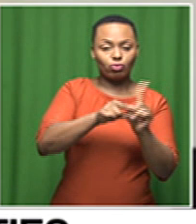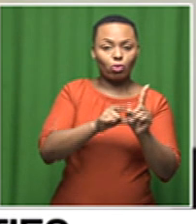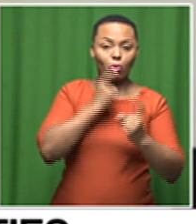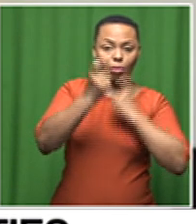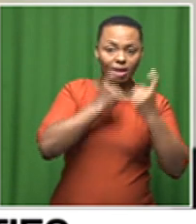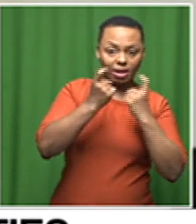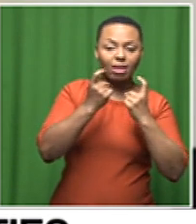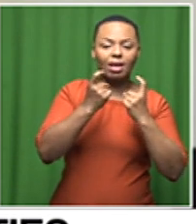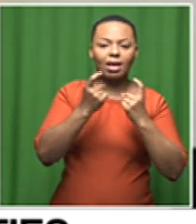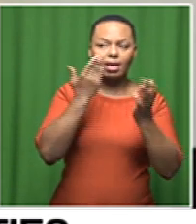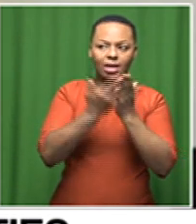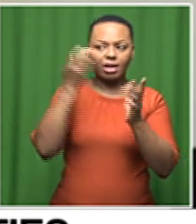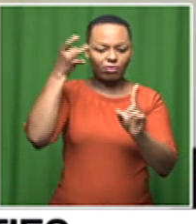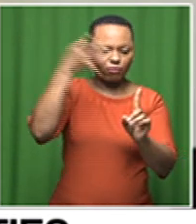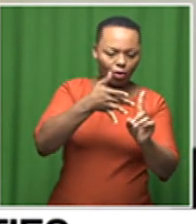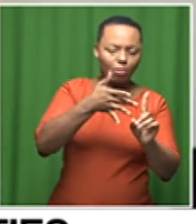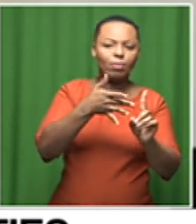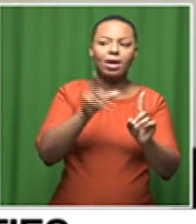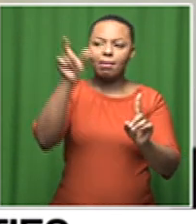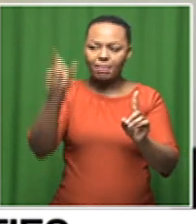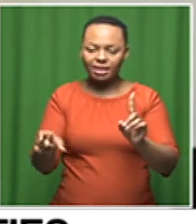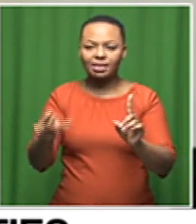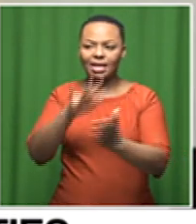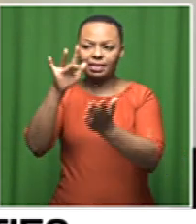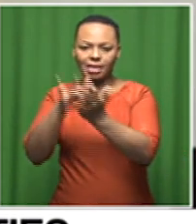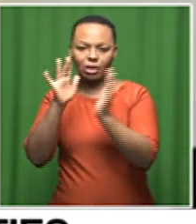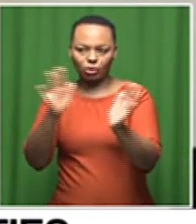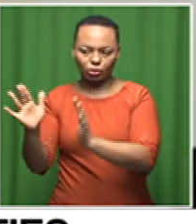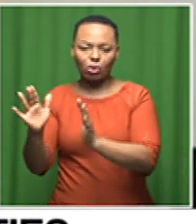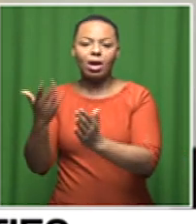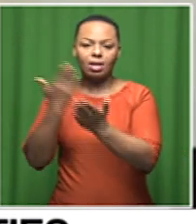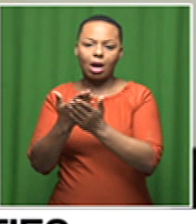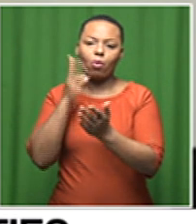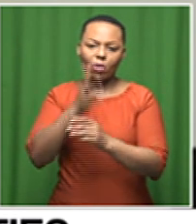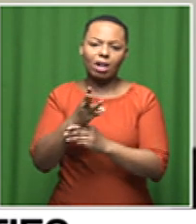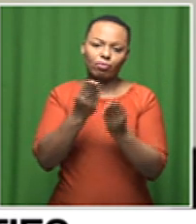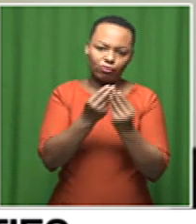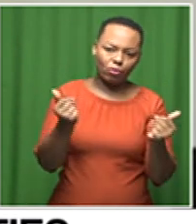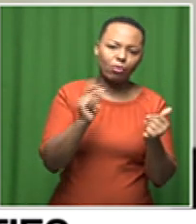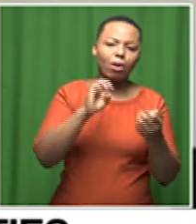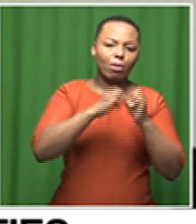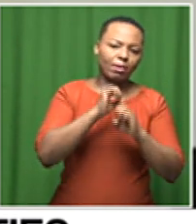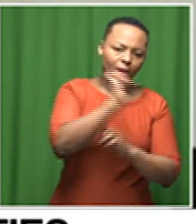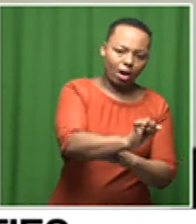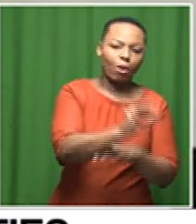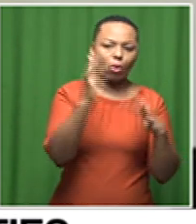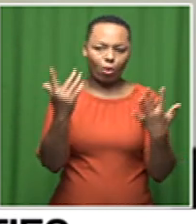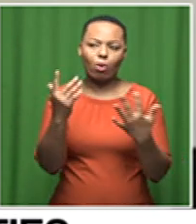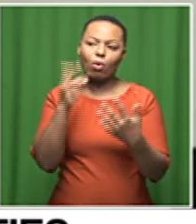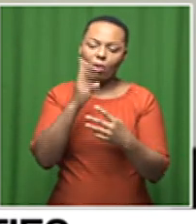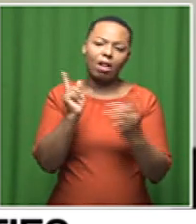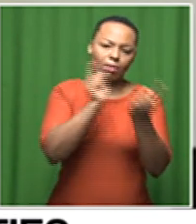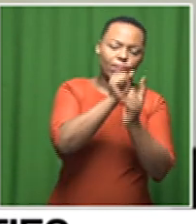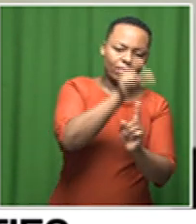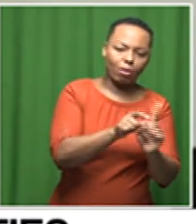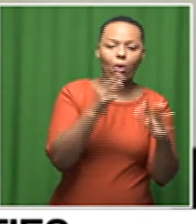receive notification that so-and-so at the certain facility is attending to your complaint. If such complaints are not attended